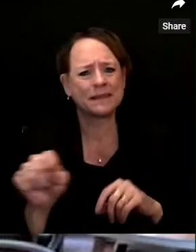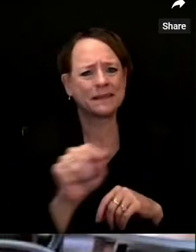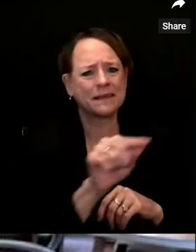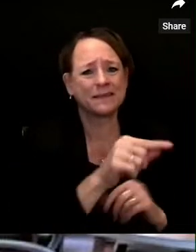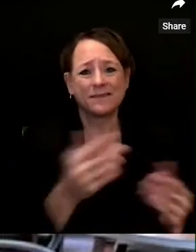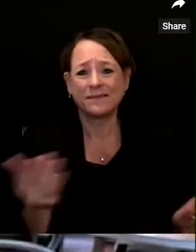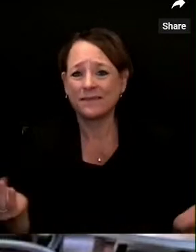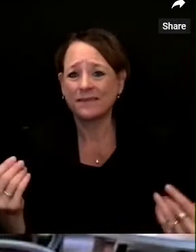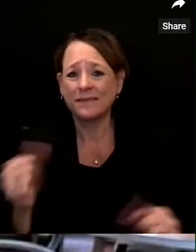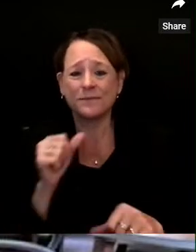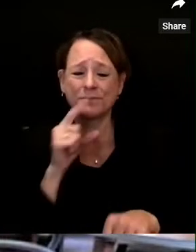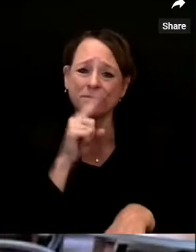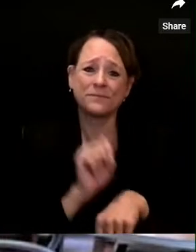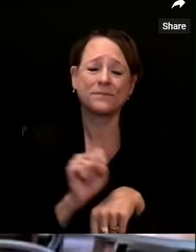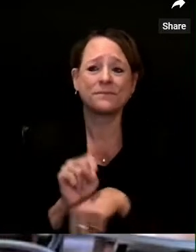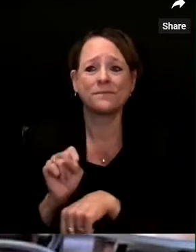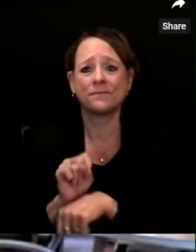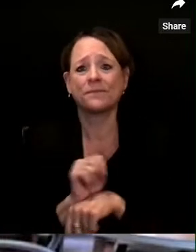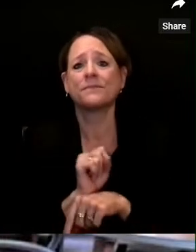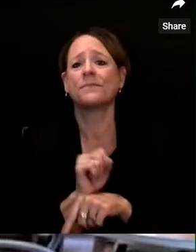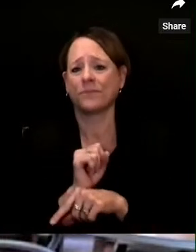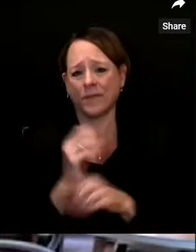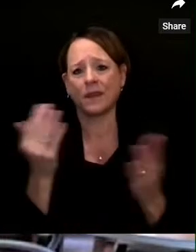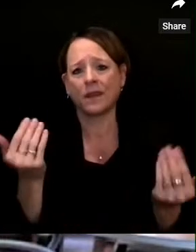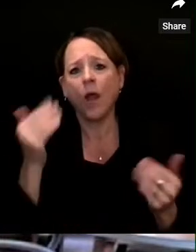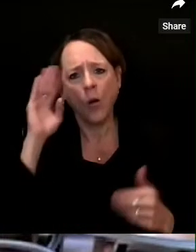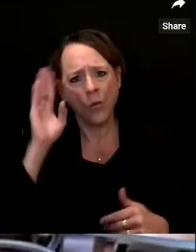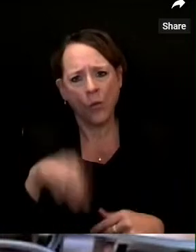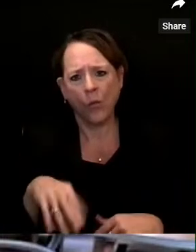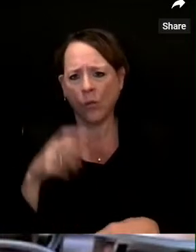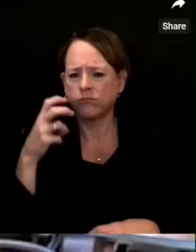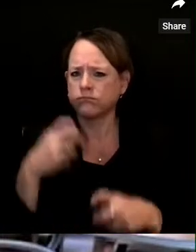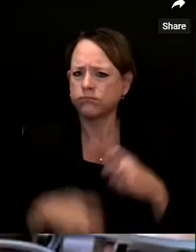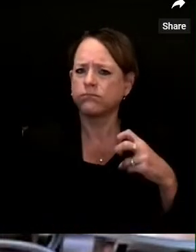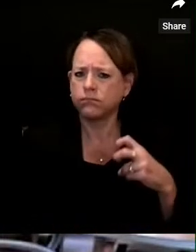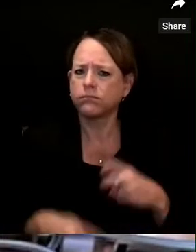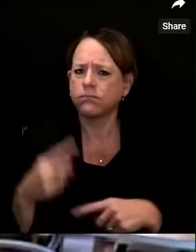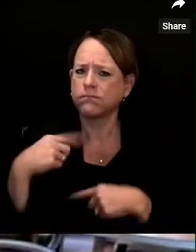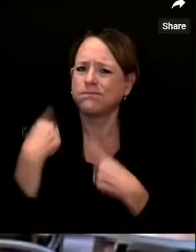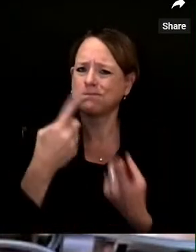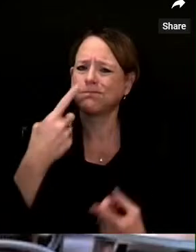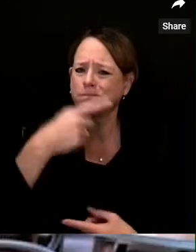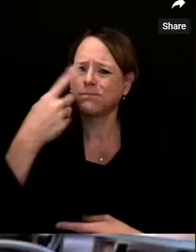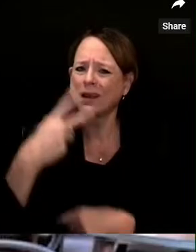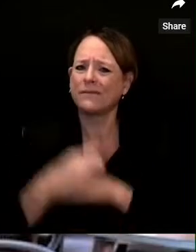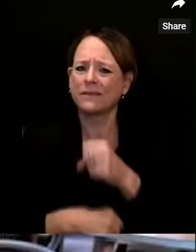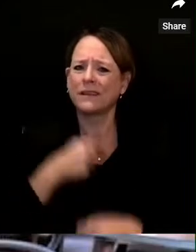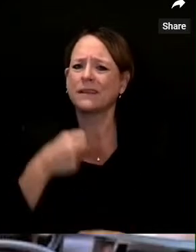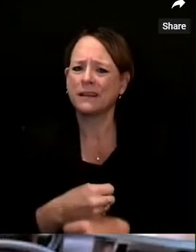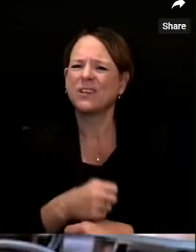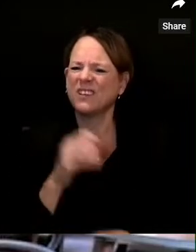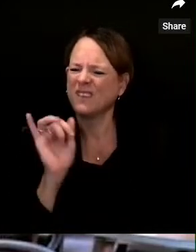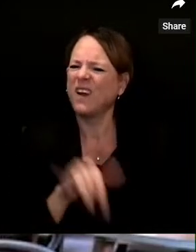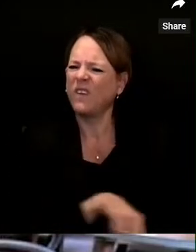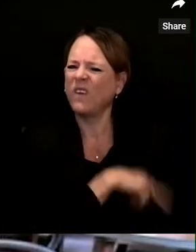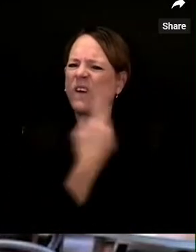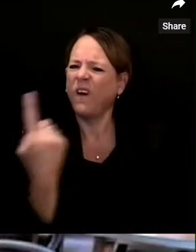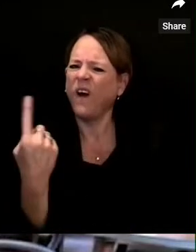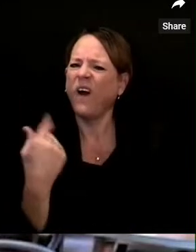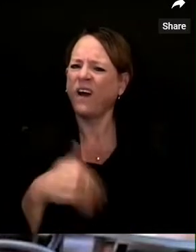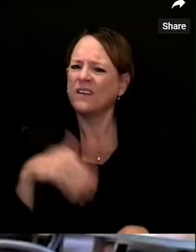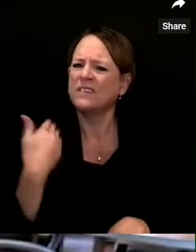for 18 months. And so that is a set of challenges that we are actively working with the